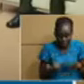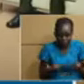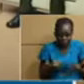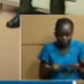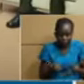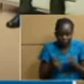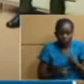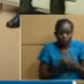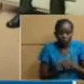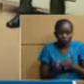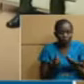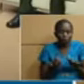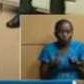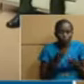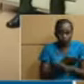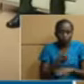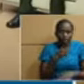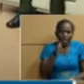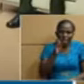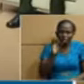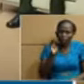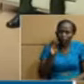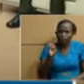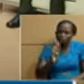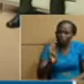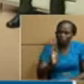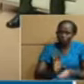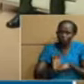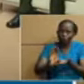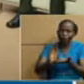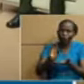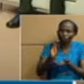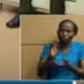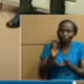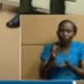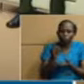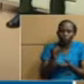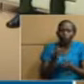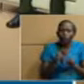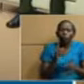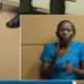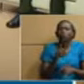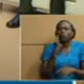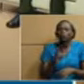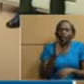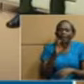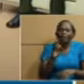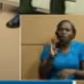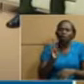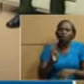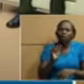Bernard just told us 80 billion allocated to those people affected. One of the questions to ask is, yes, the 80 billion to do what